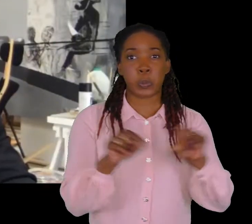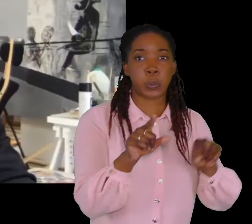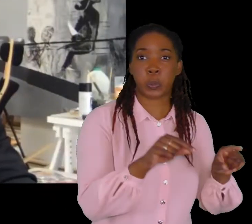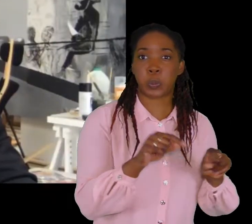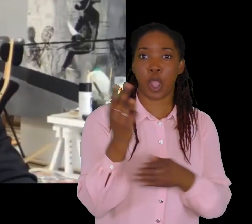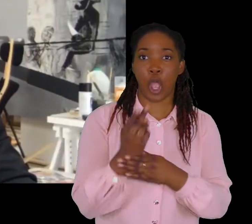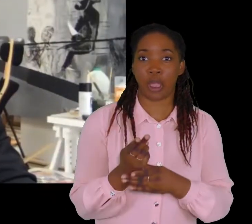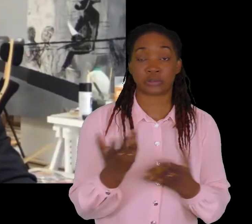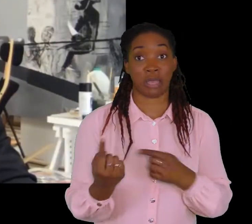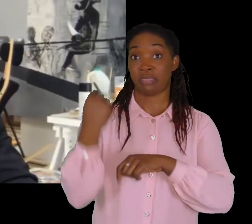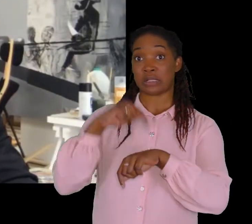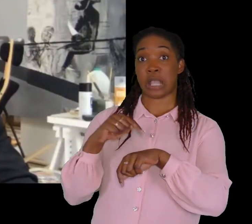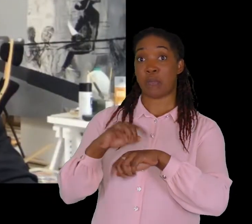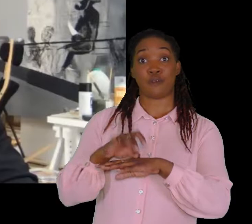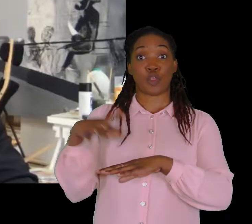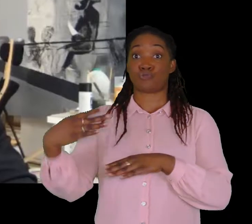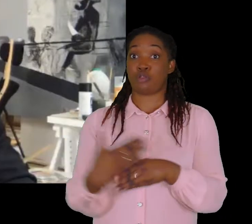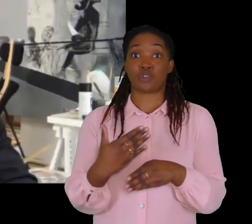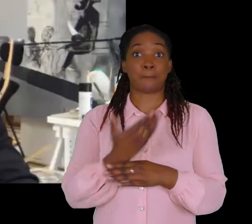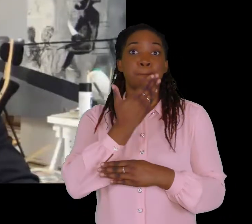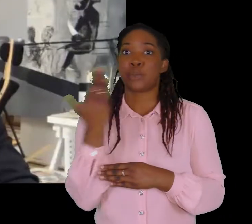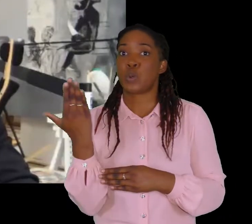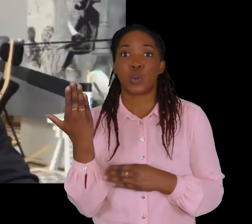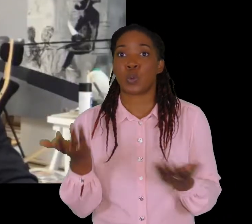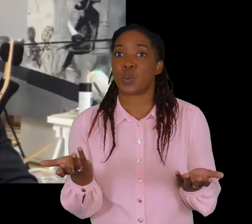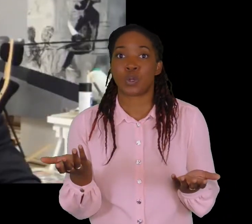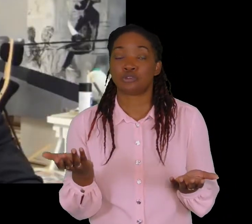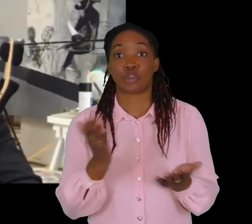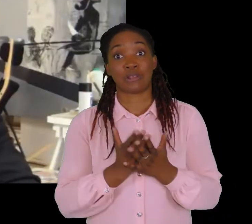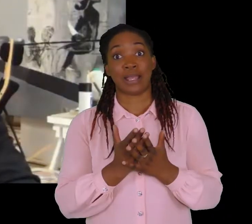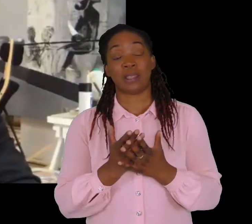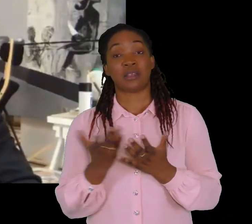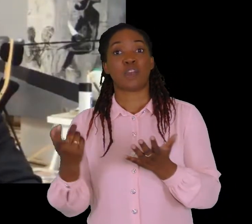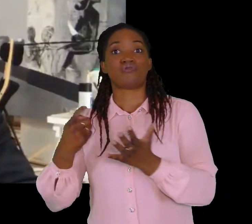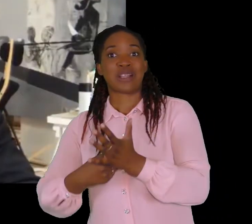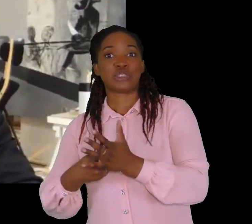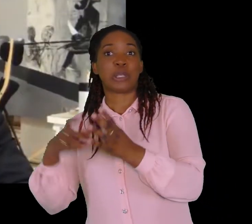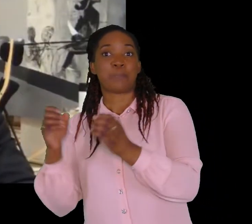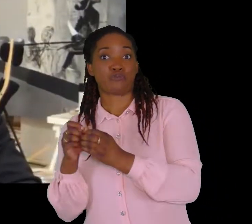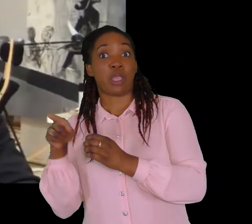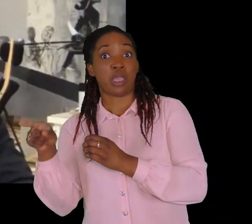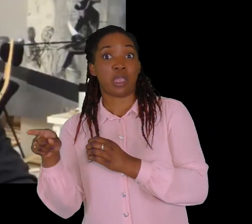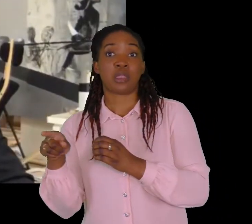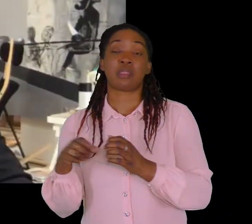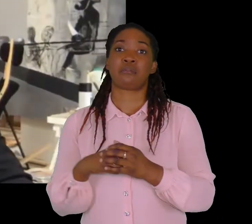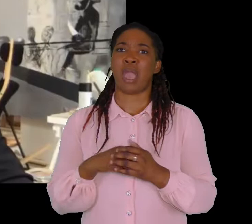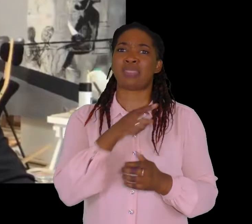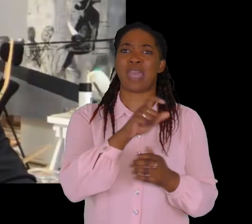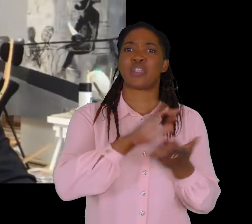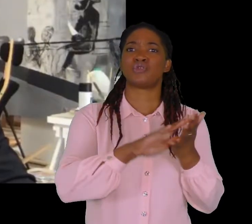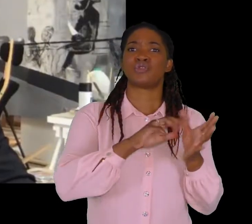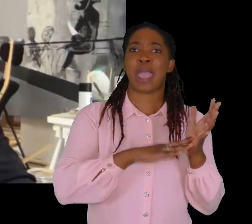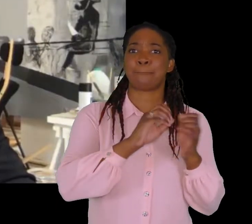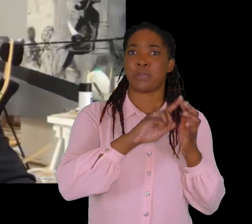curator did not exist at that time, to the best of my knowledge. So the other story was curated by Rashida Rain. Eddie Chambers was